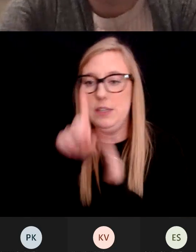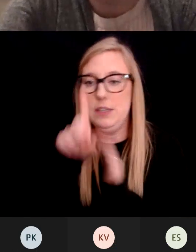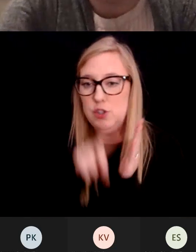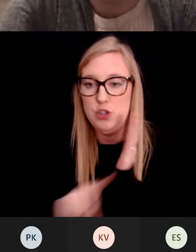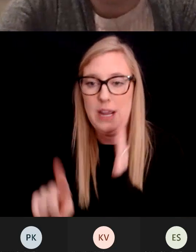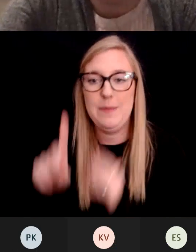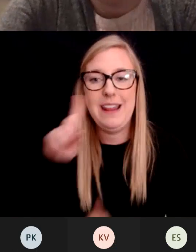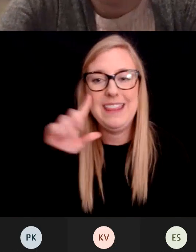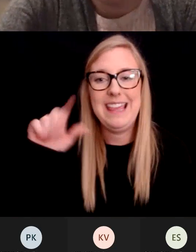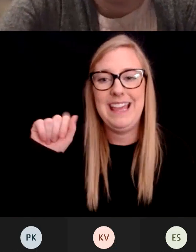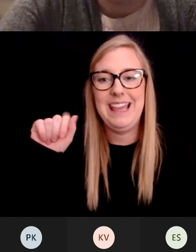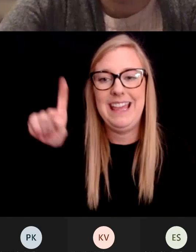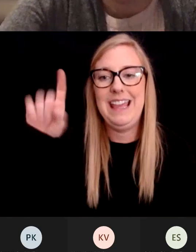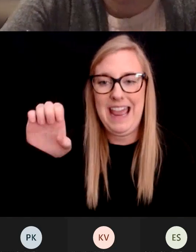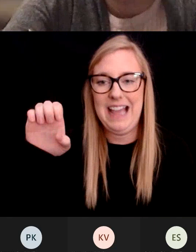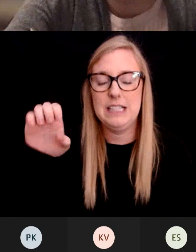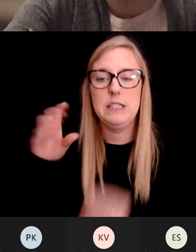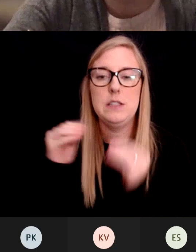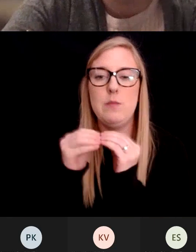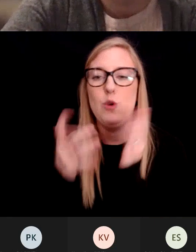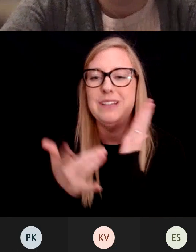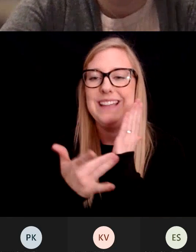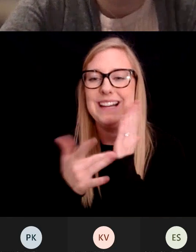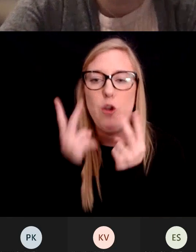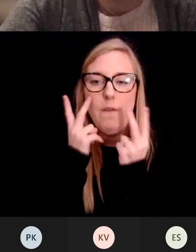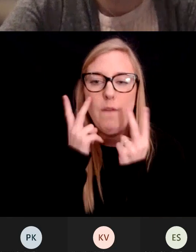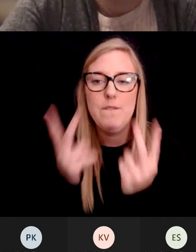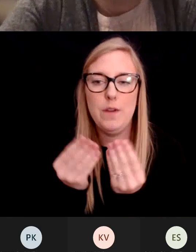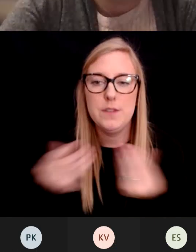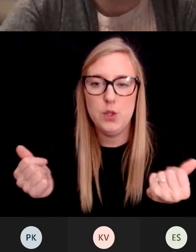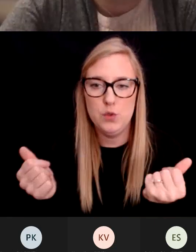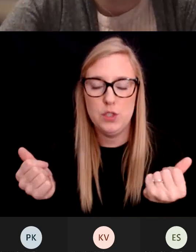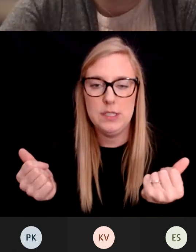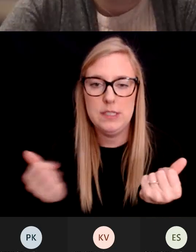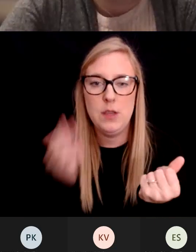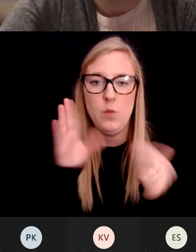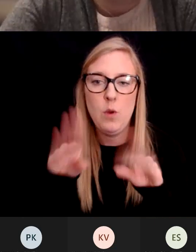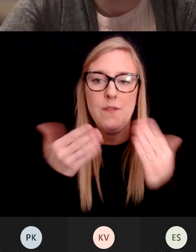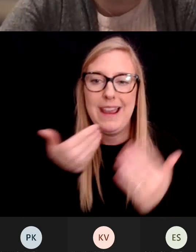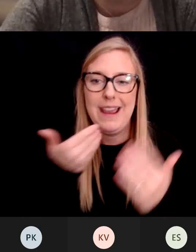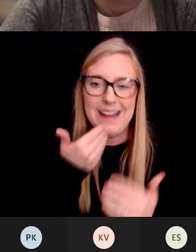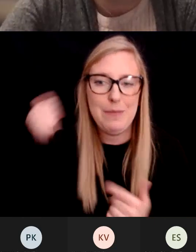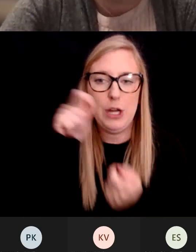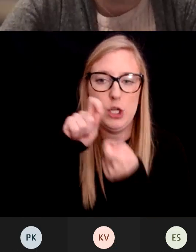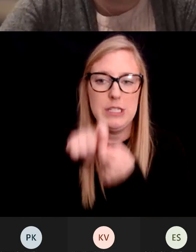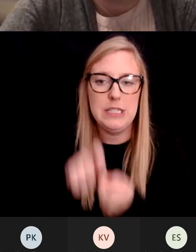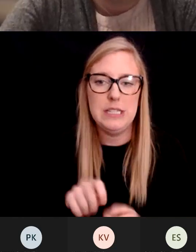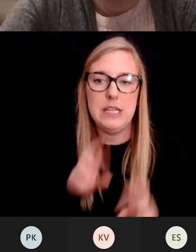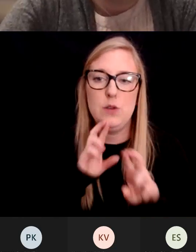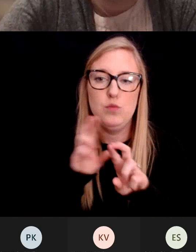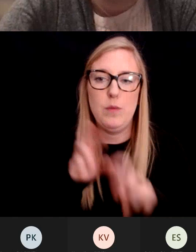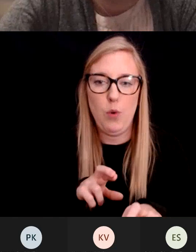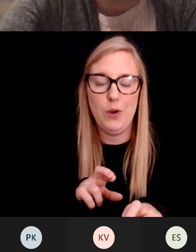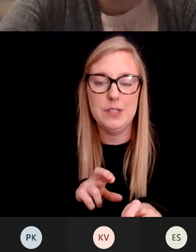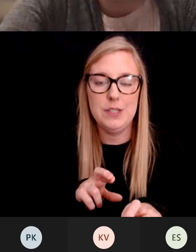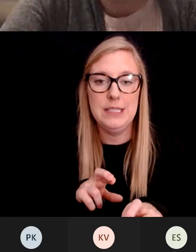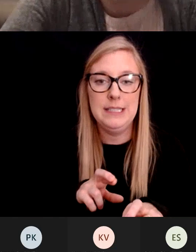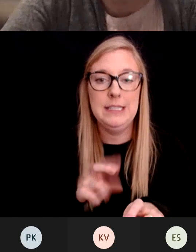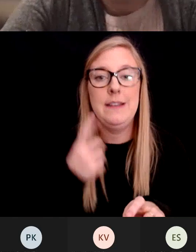much more technical view of the solutions and will give you a much better detailed report even for remediation of